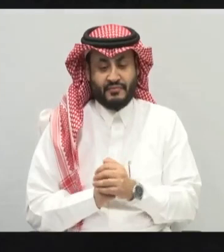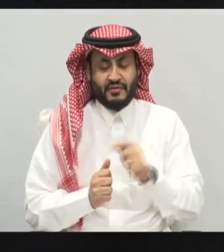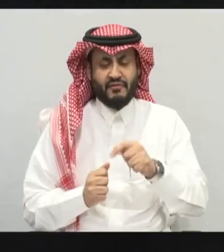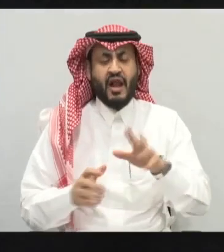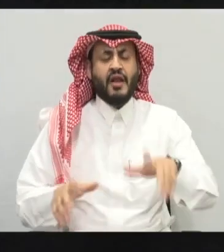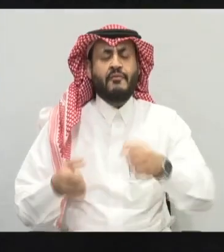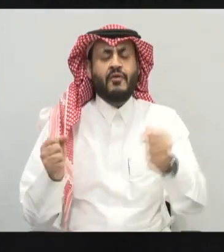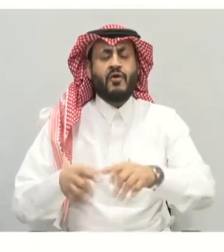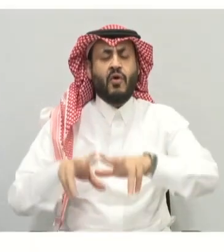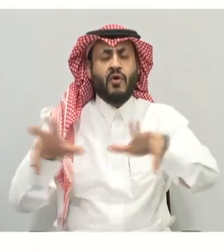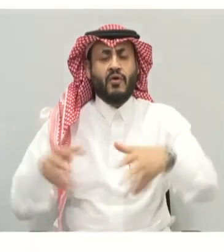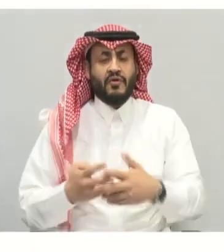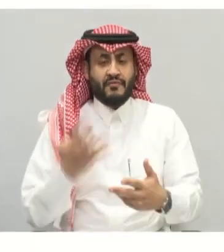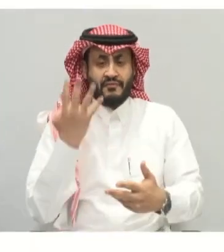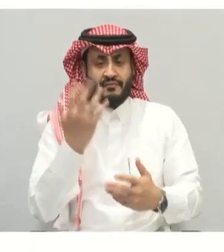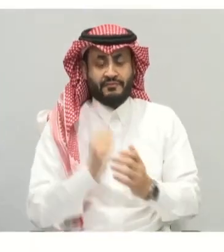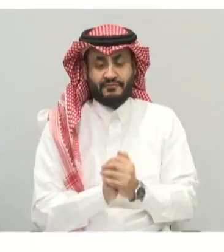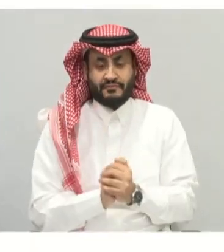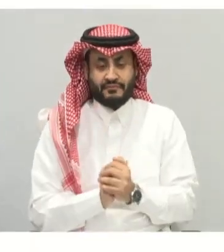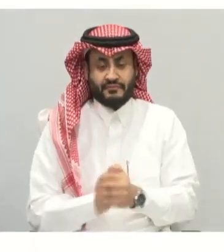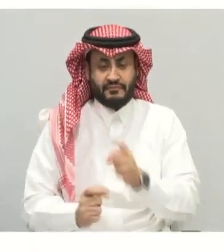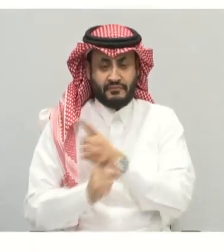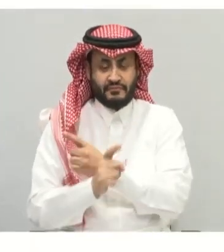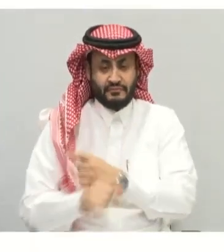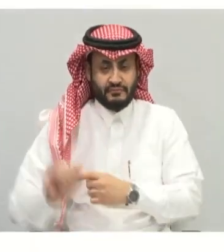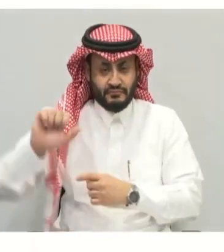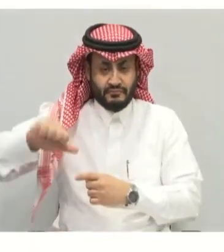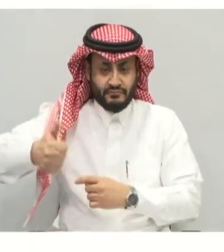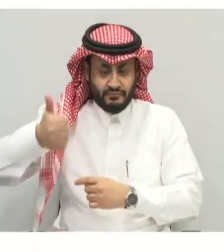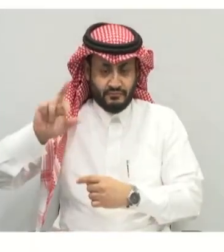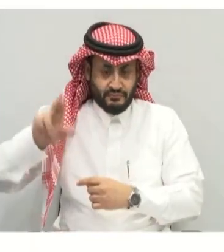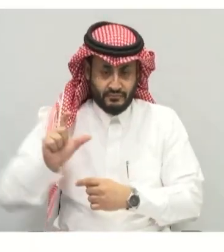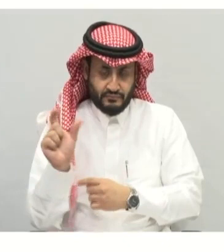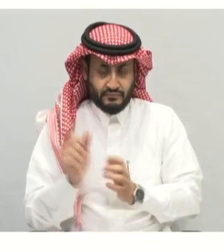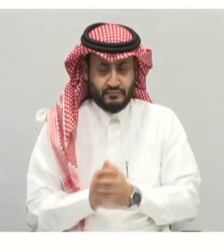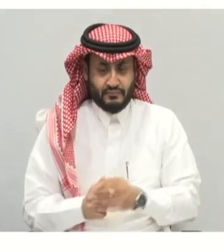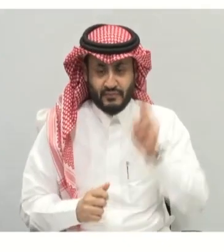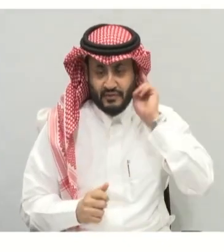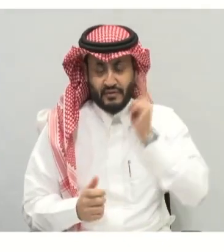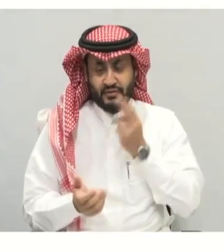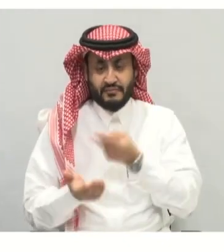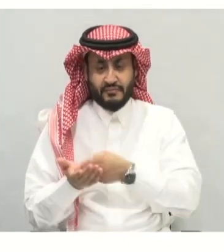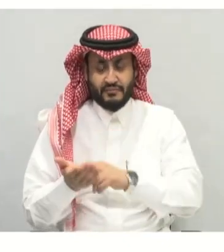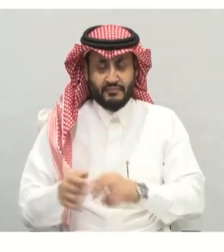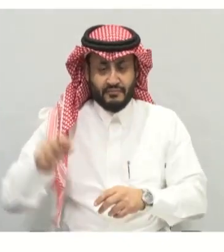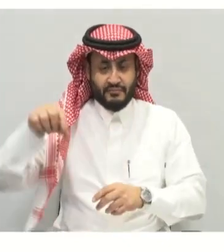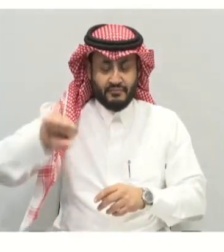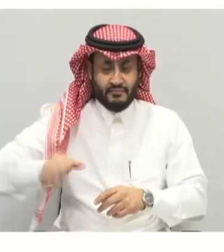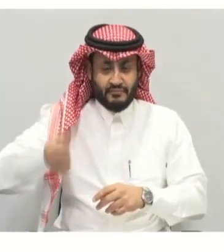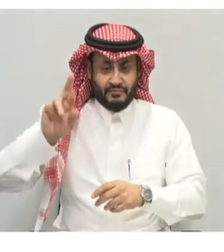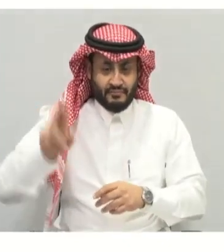have enrichment number four it will be presented by me teacher Madison Harvey and the Sign Language by Mr